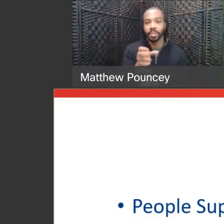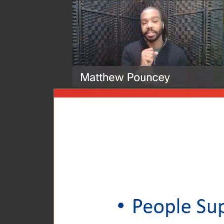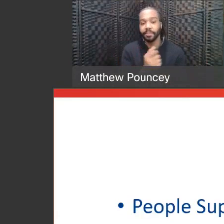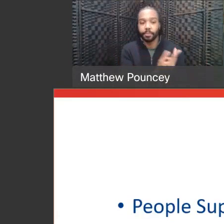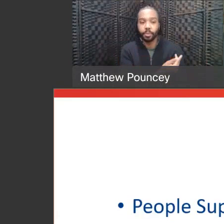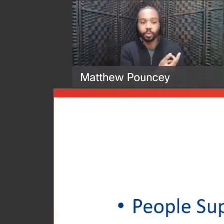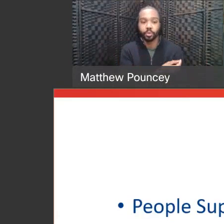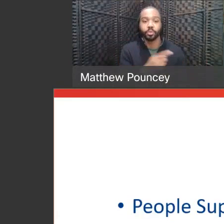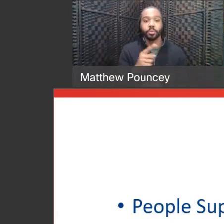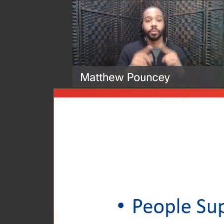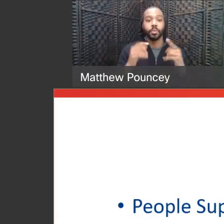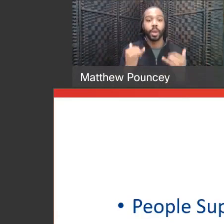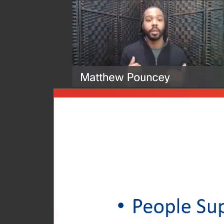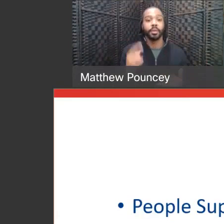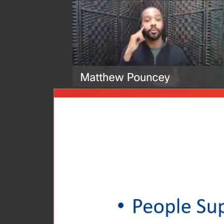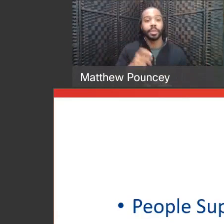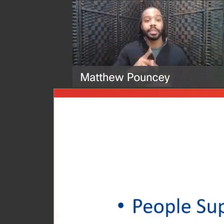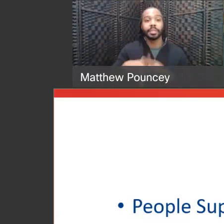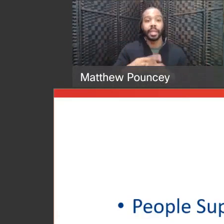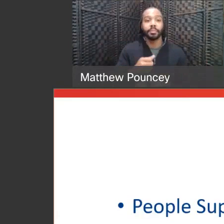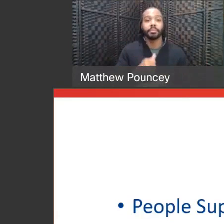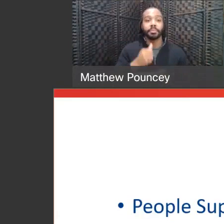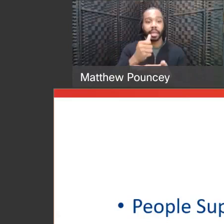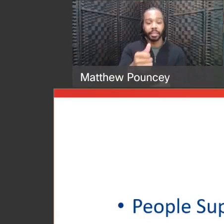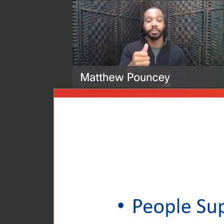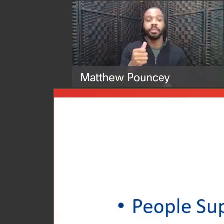At this time, by placement type,